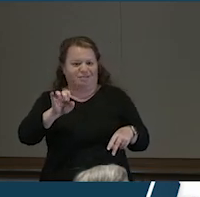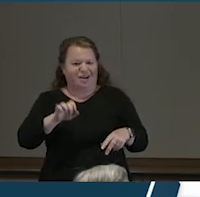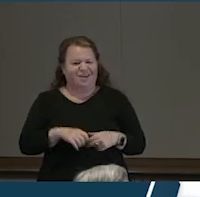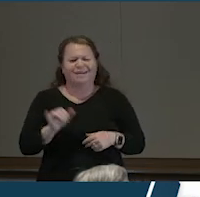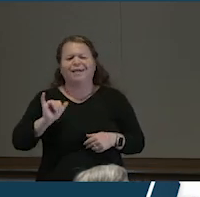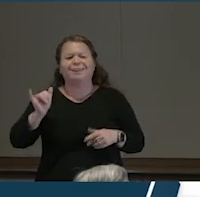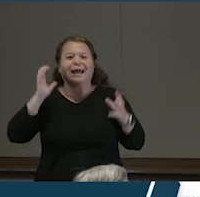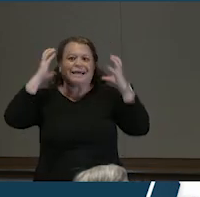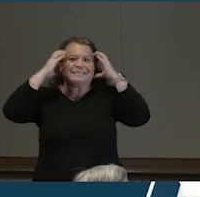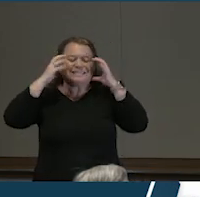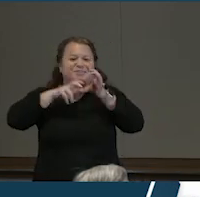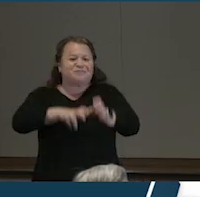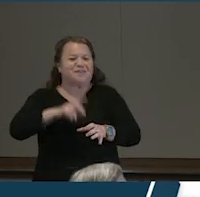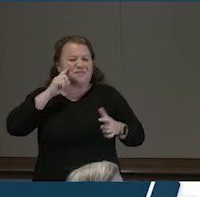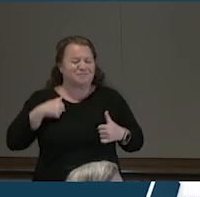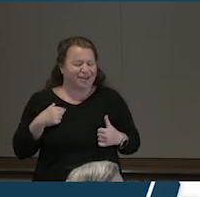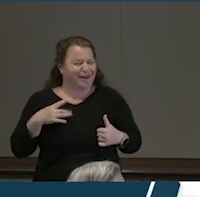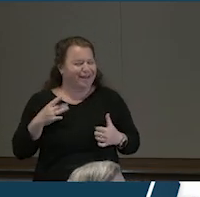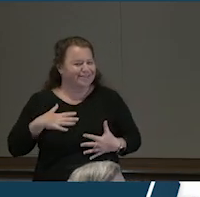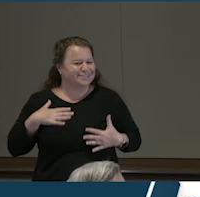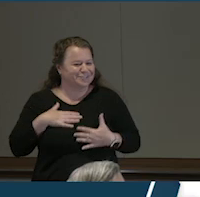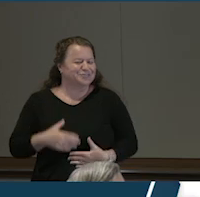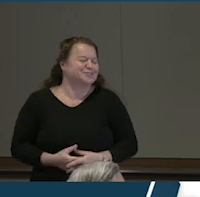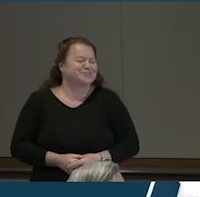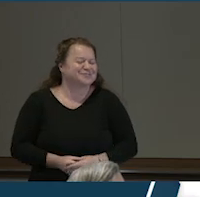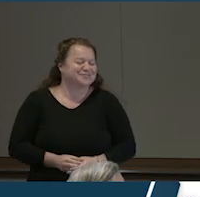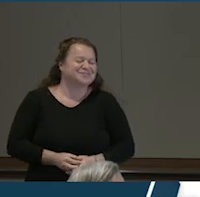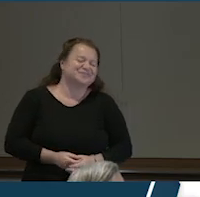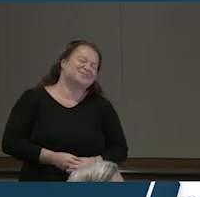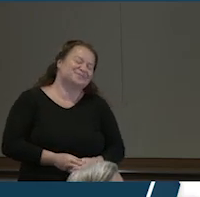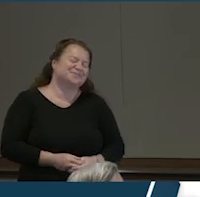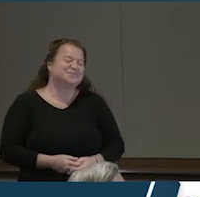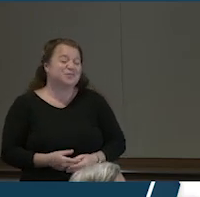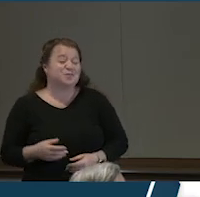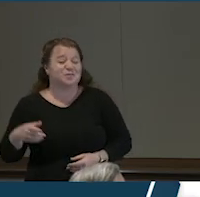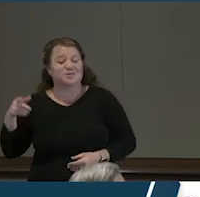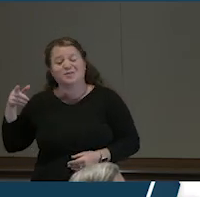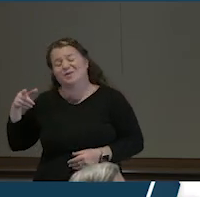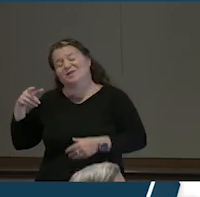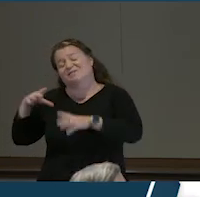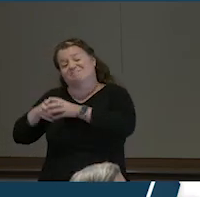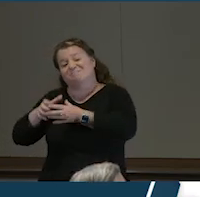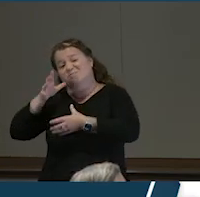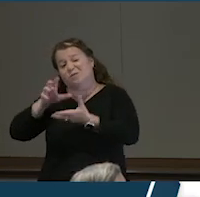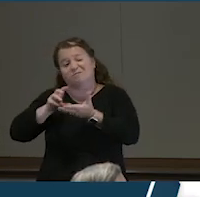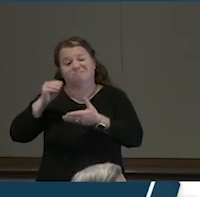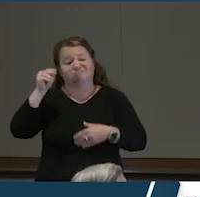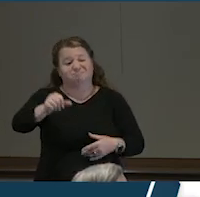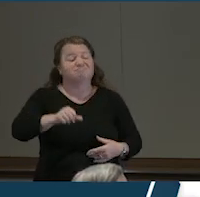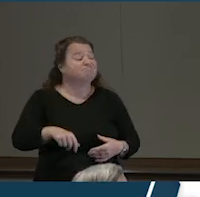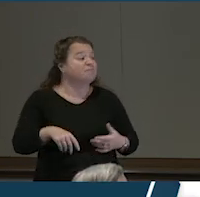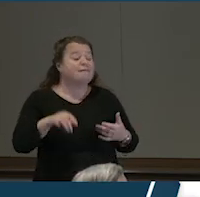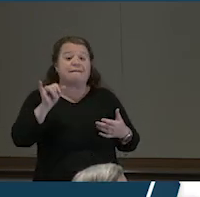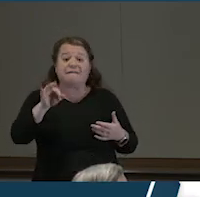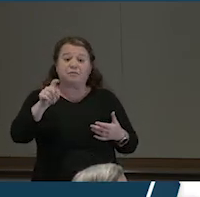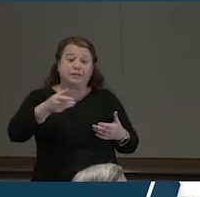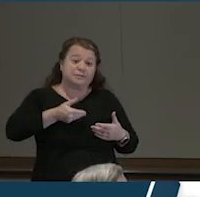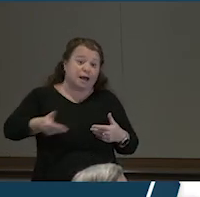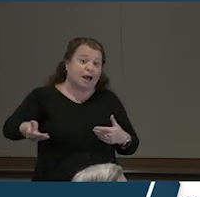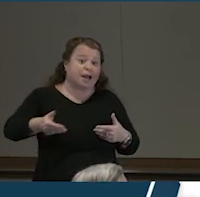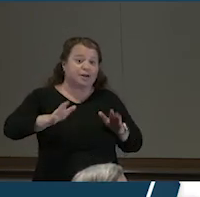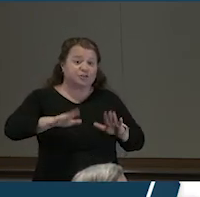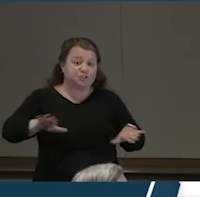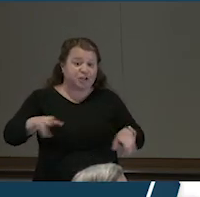Disney ride for me. I really liked it riding the Bright Line. So they will cover that. If you have to hire childcare, they will